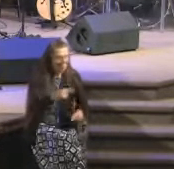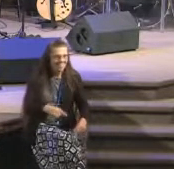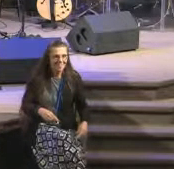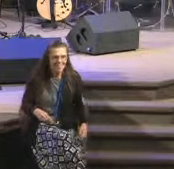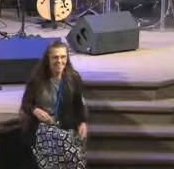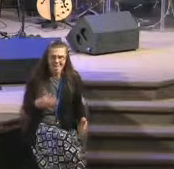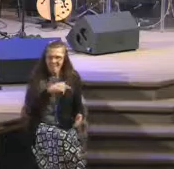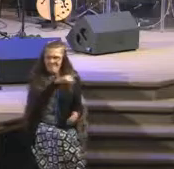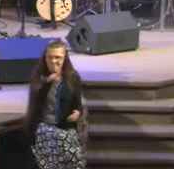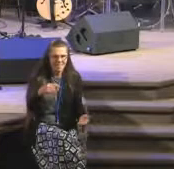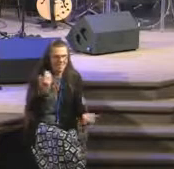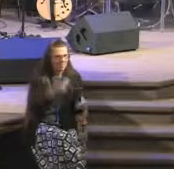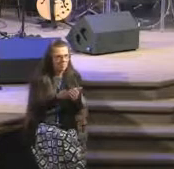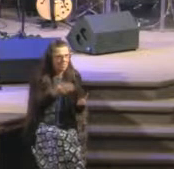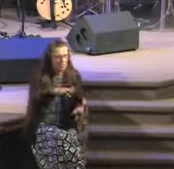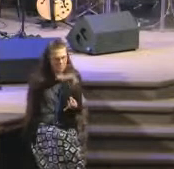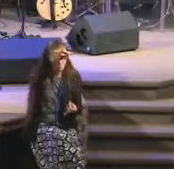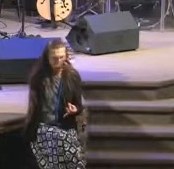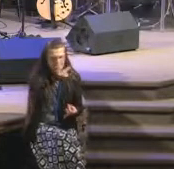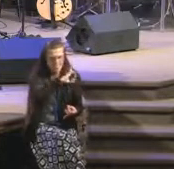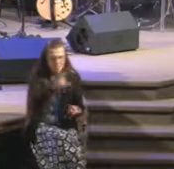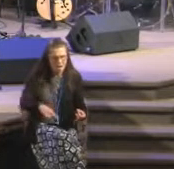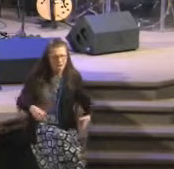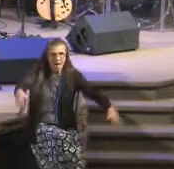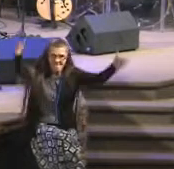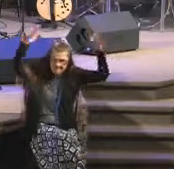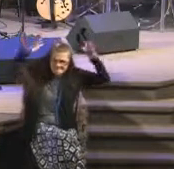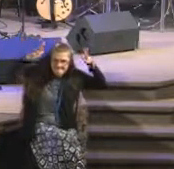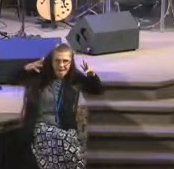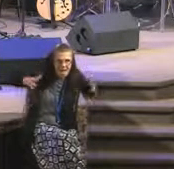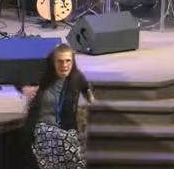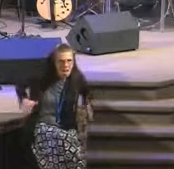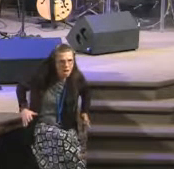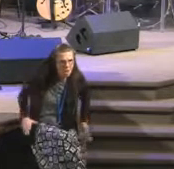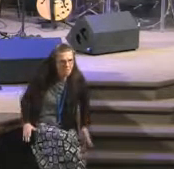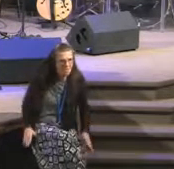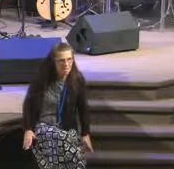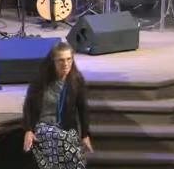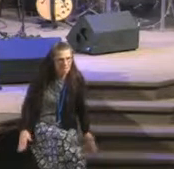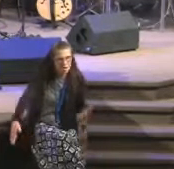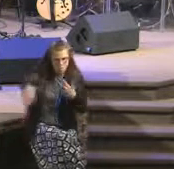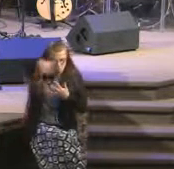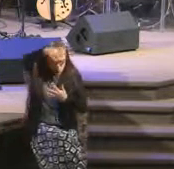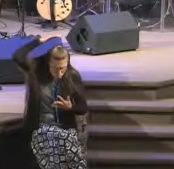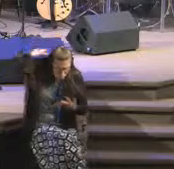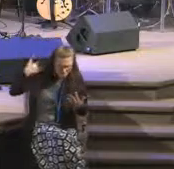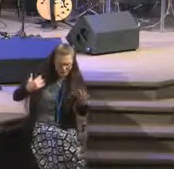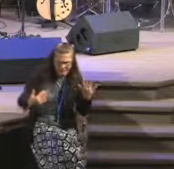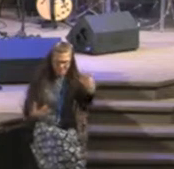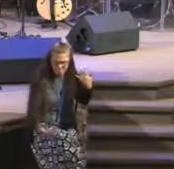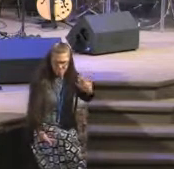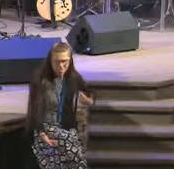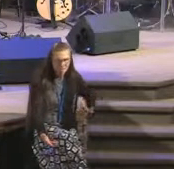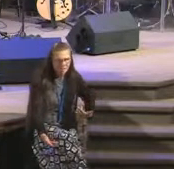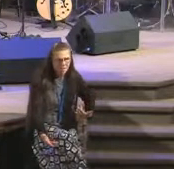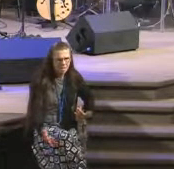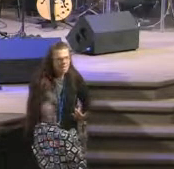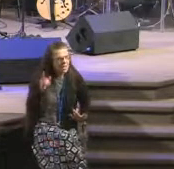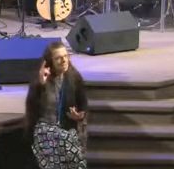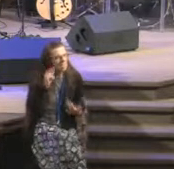is good. The Spirit of the Lord, what? It fell on me. It wrapped itself around me. He